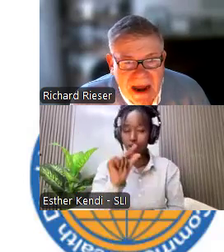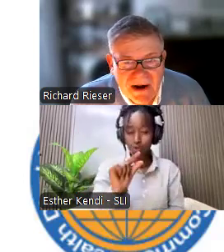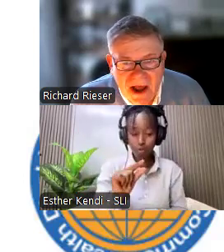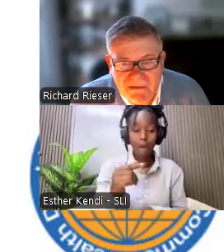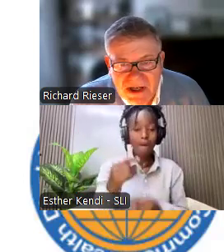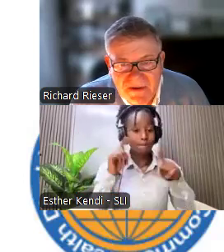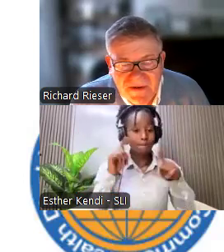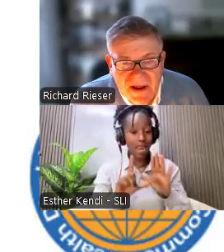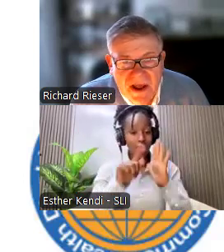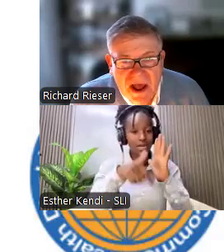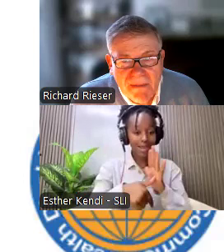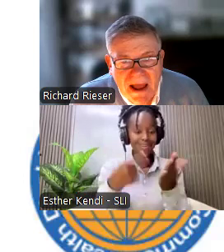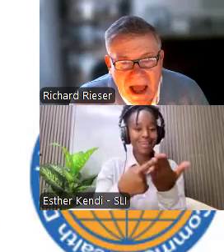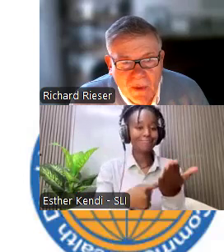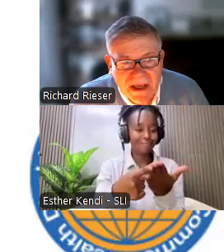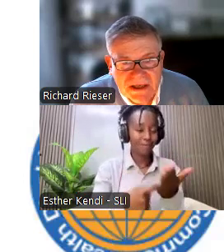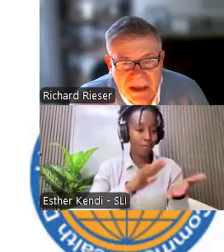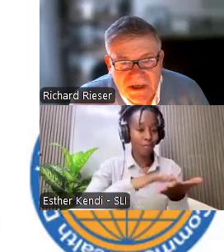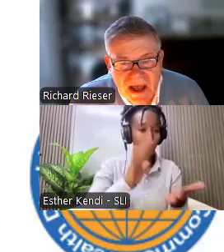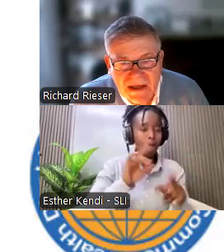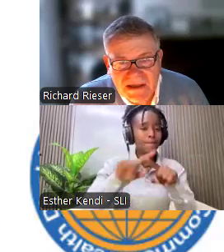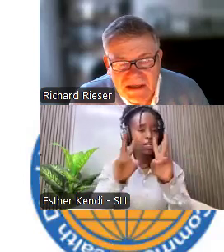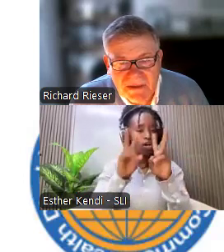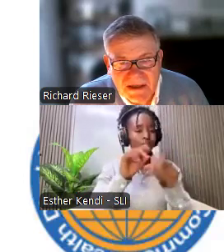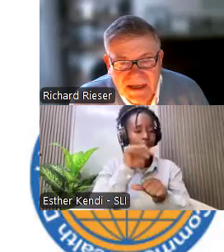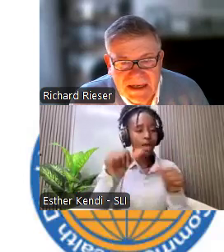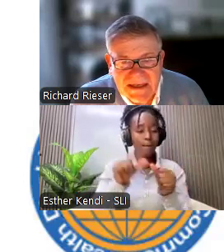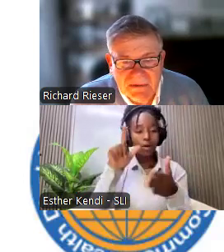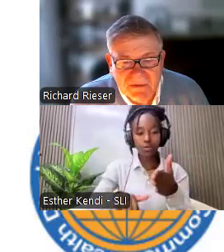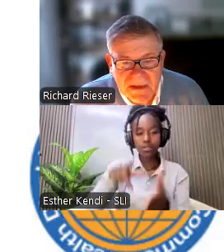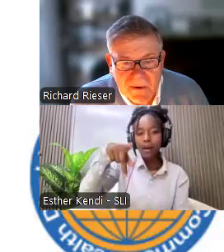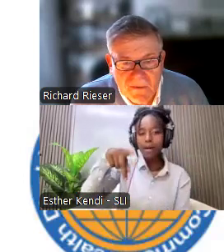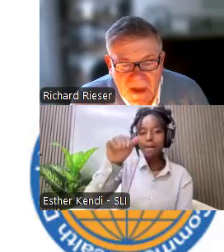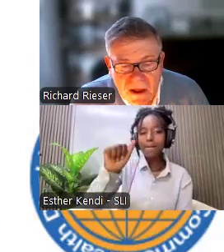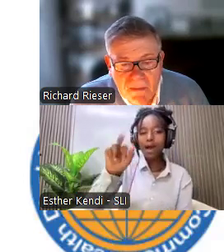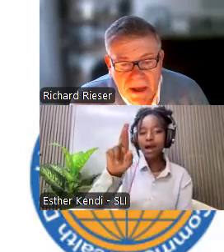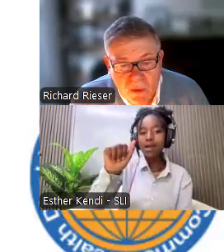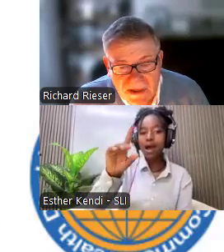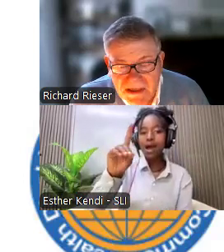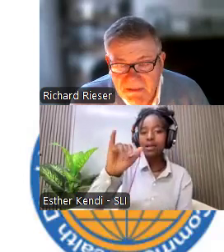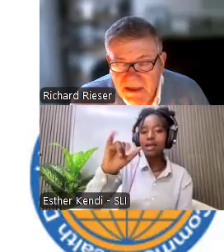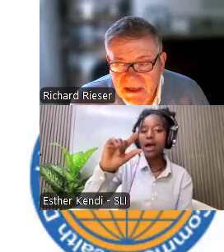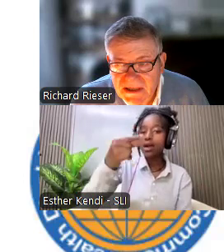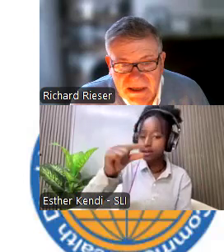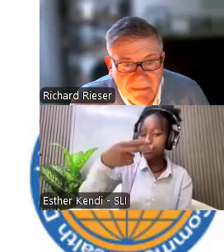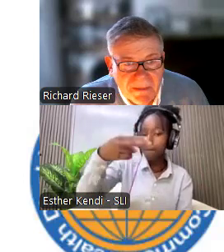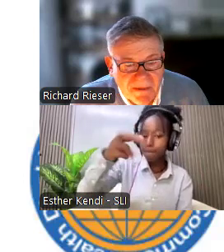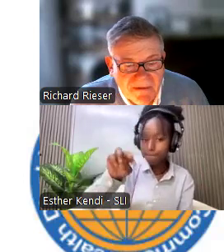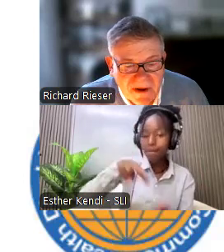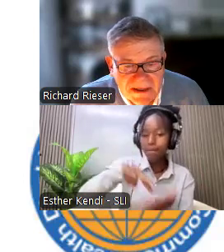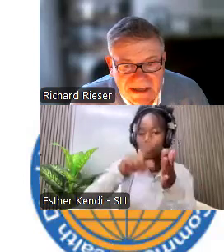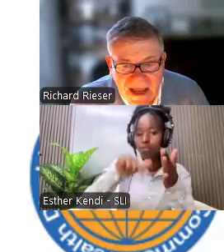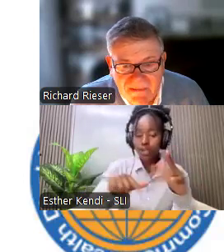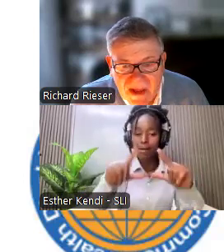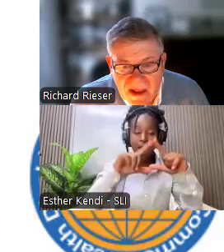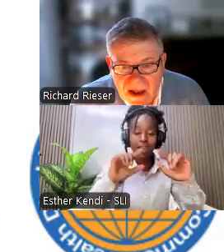is the paradigm shift about how we conceptualise disability and disabled people with disabilities, as some people